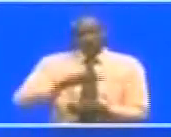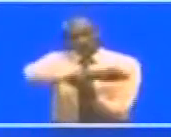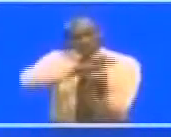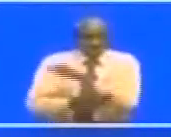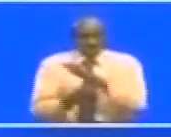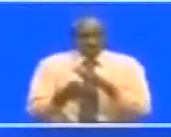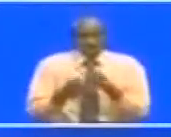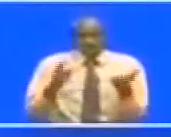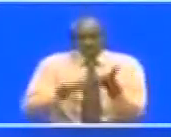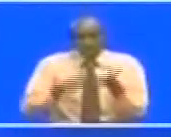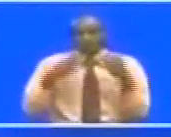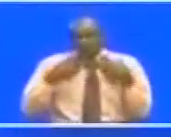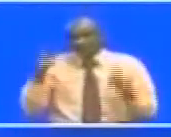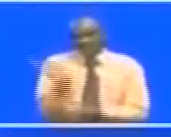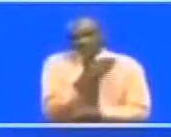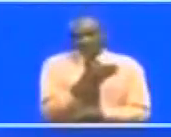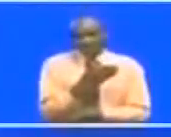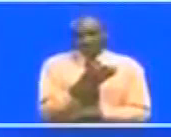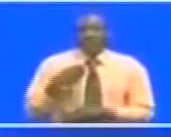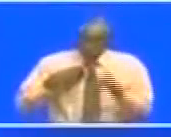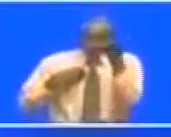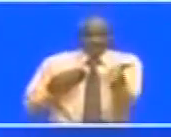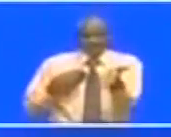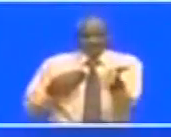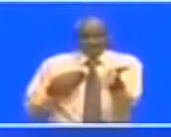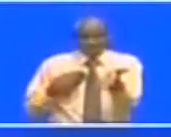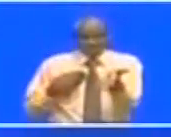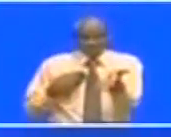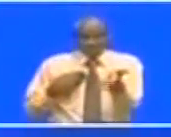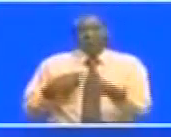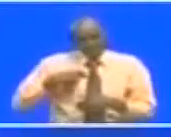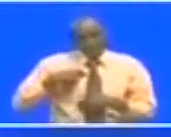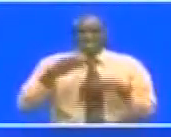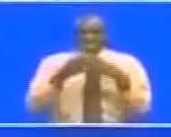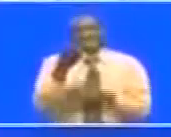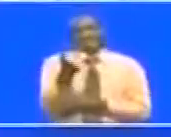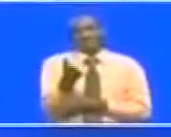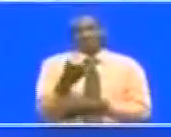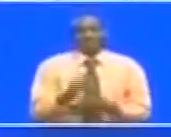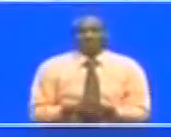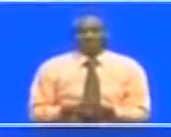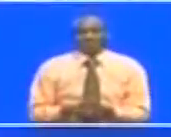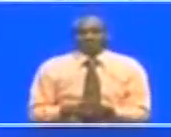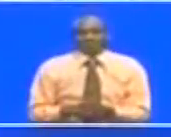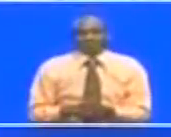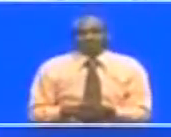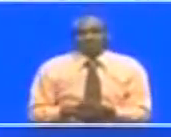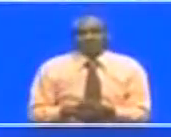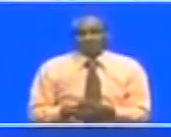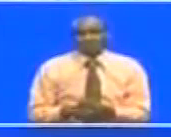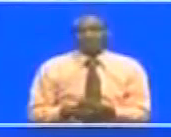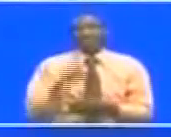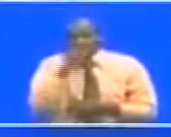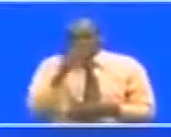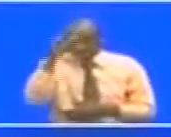mkoloni. Mimi nikaipata na nilikuwa karibu sana na chama wakati huo. The